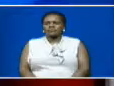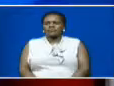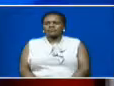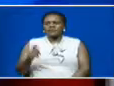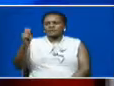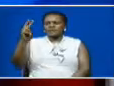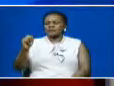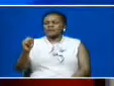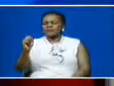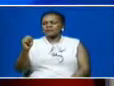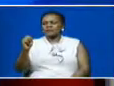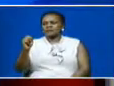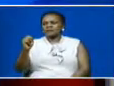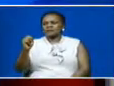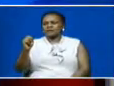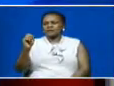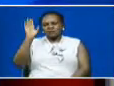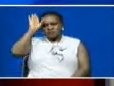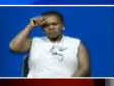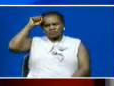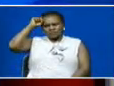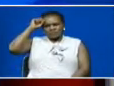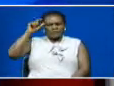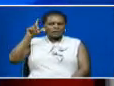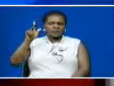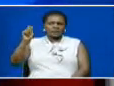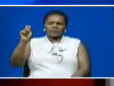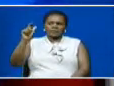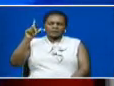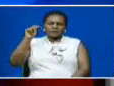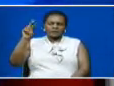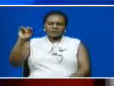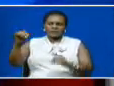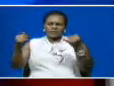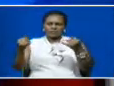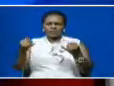at KTN. I'm at Sophia Wanuna. You can tweet at KTN News or 221